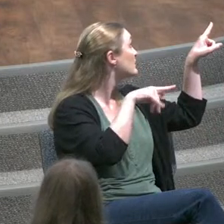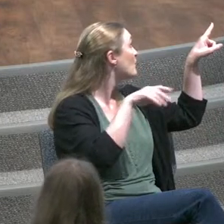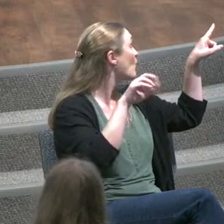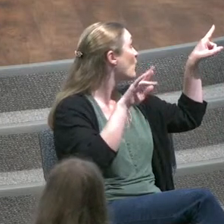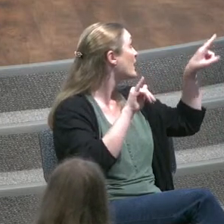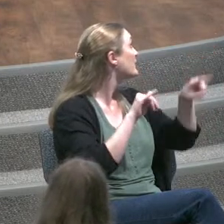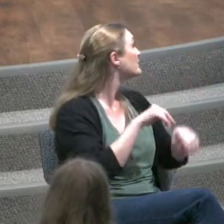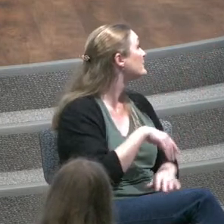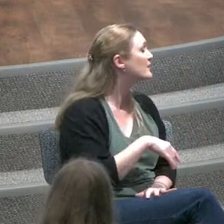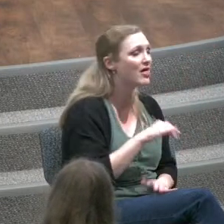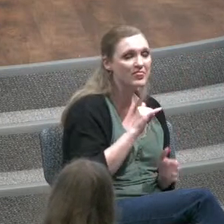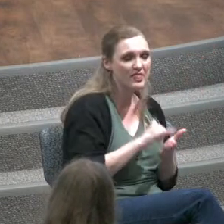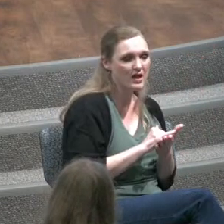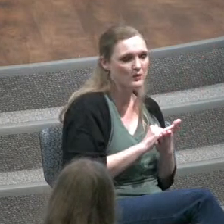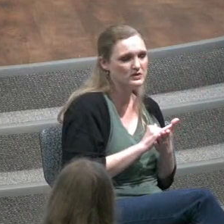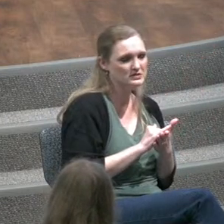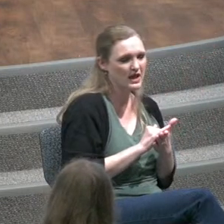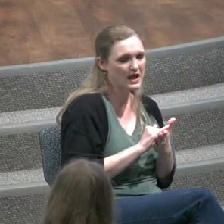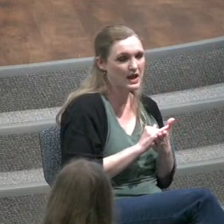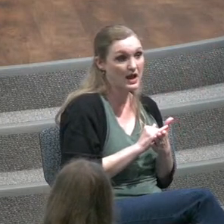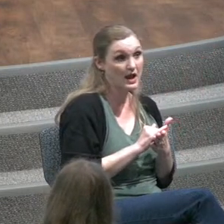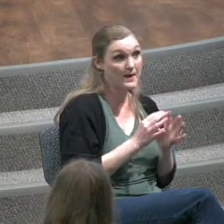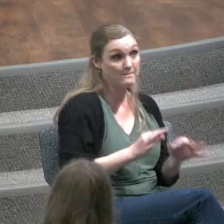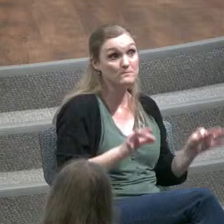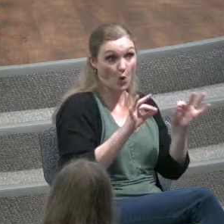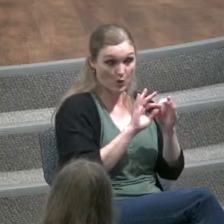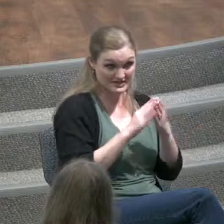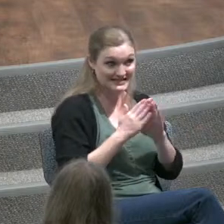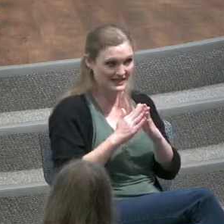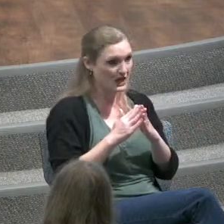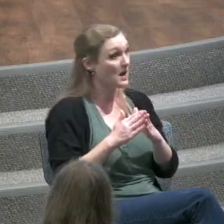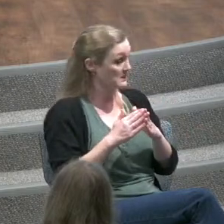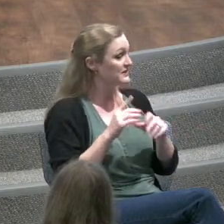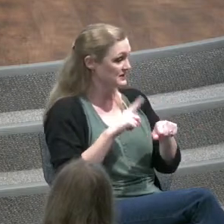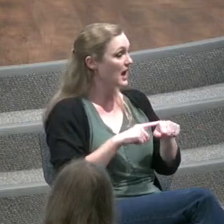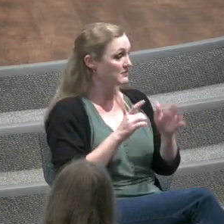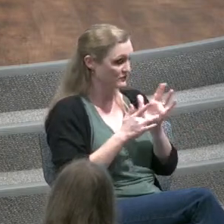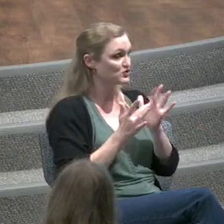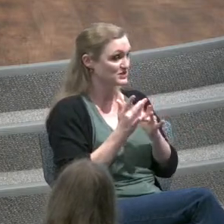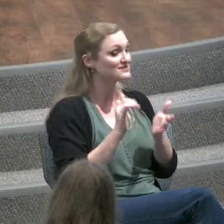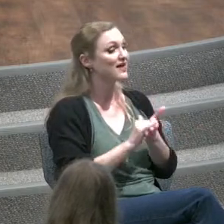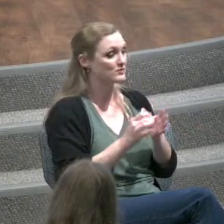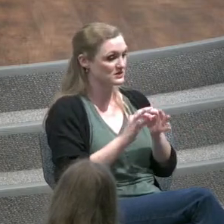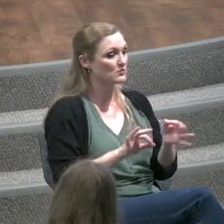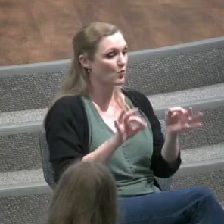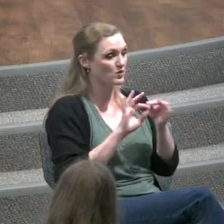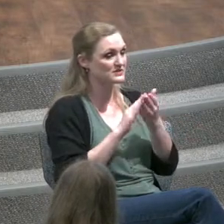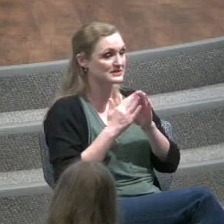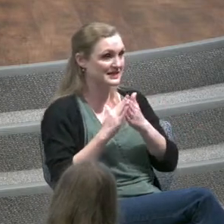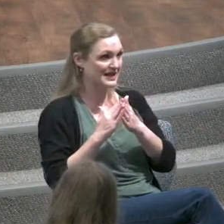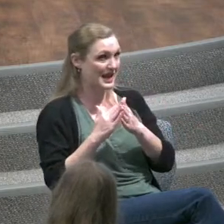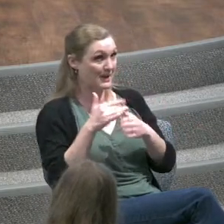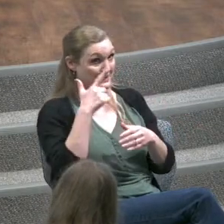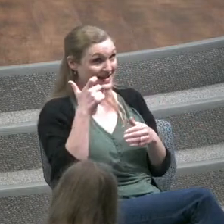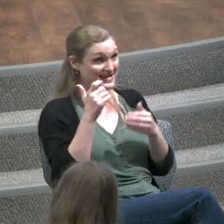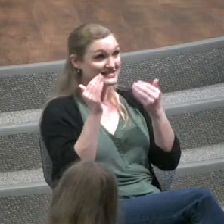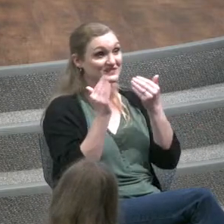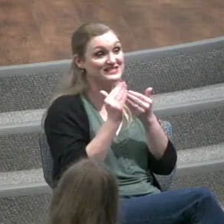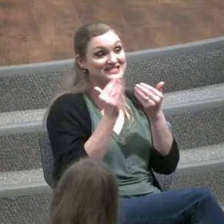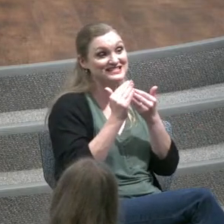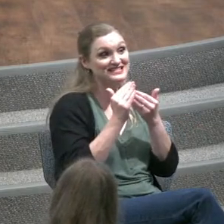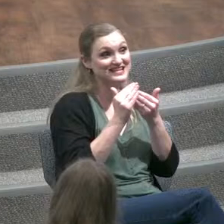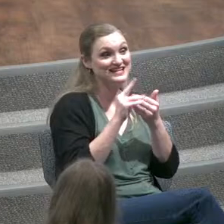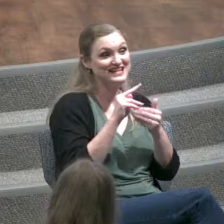Sepphoris. And this was a major city, again, even back to the time of Jesus. And because of its proximity